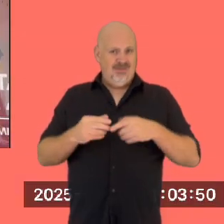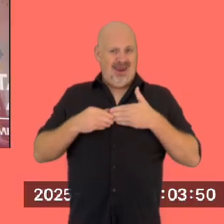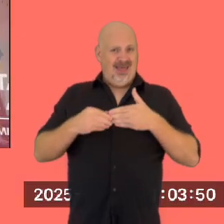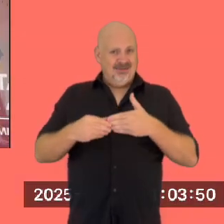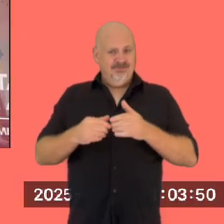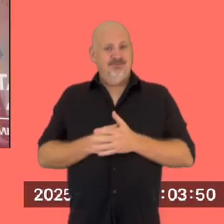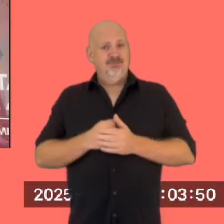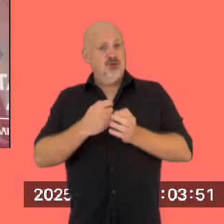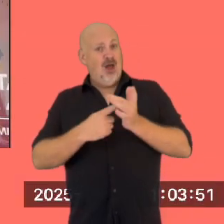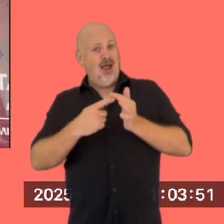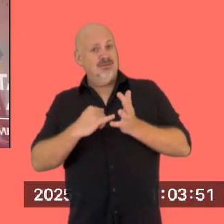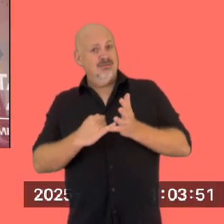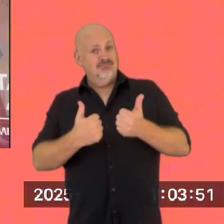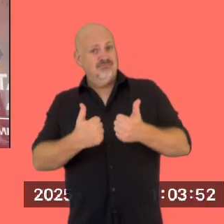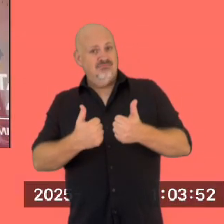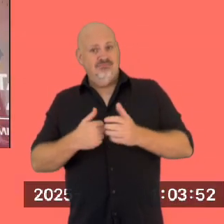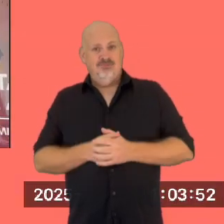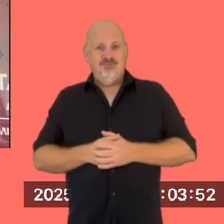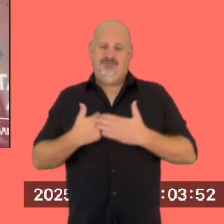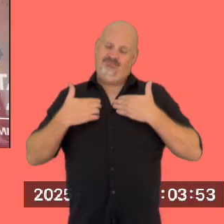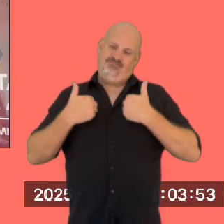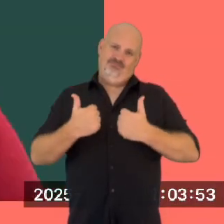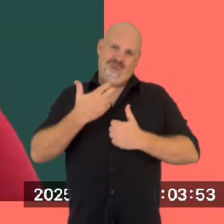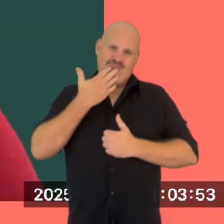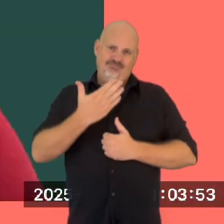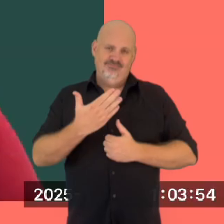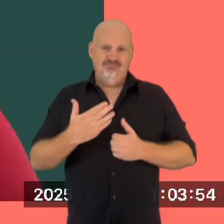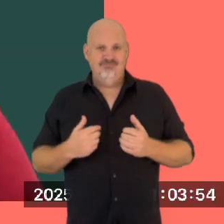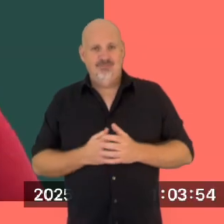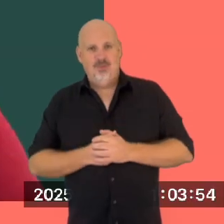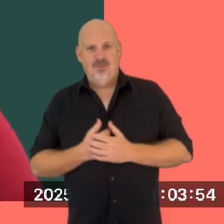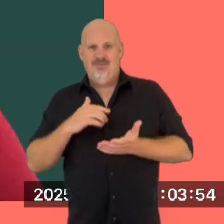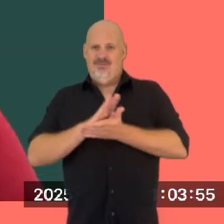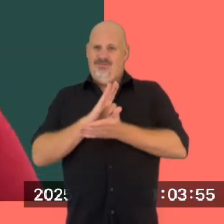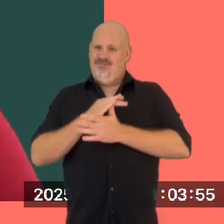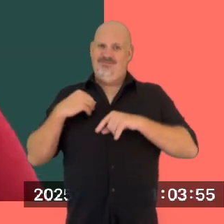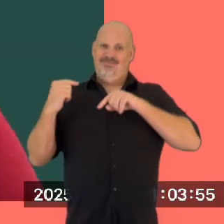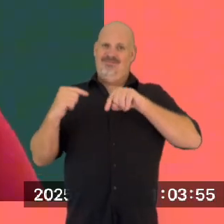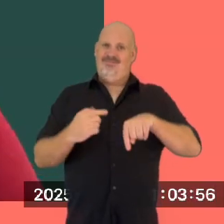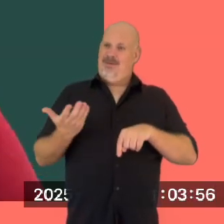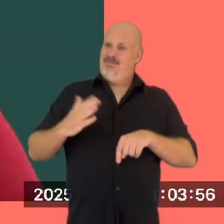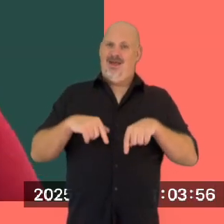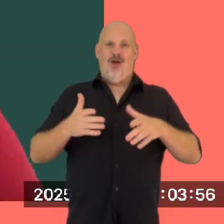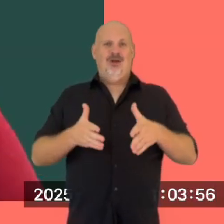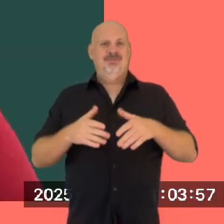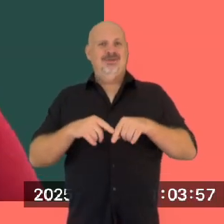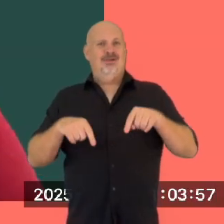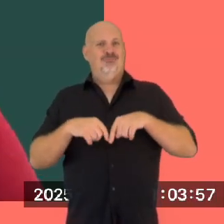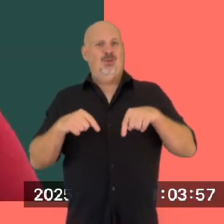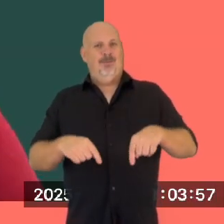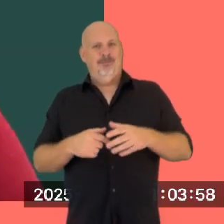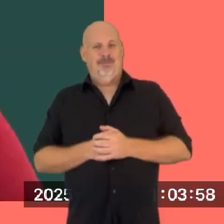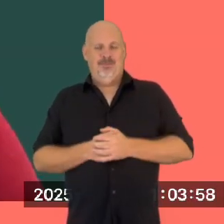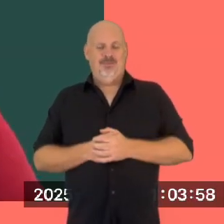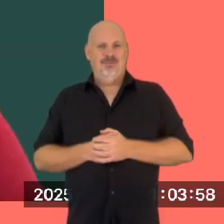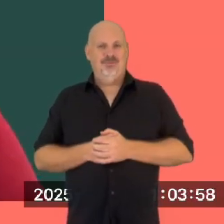us and leading today's session. Giles, how are you this morning? Very, very well, thank you. And so happy to